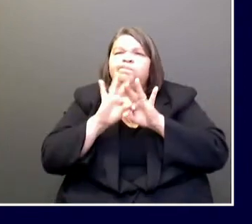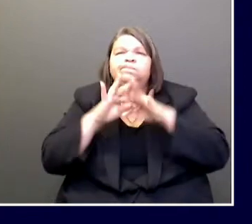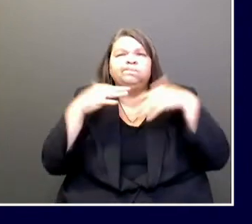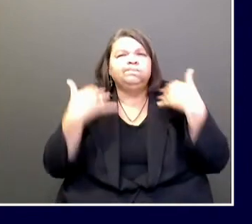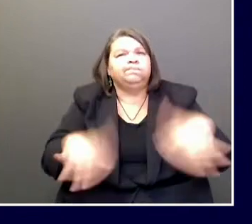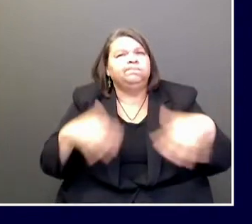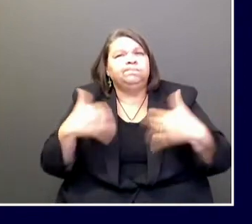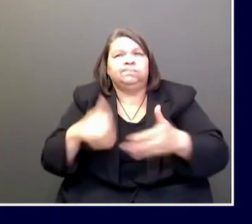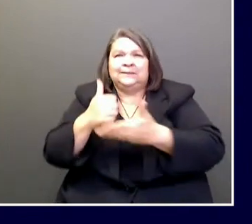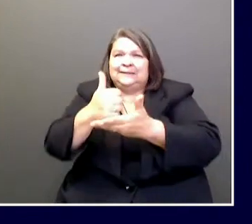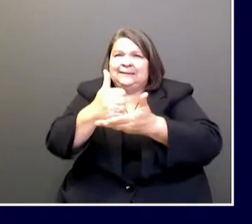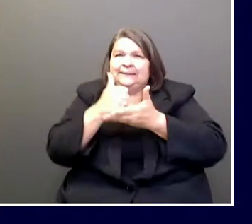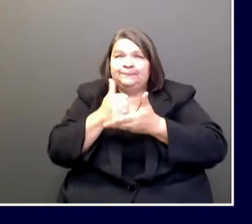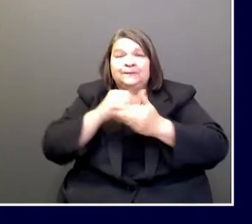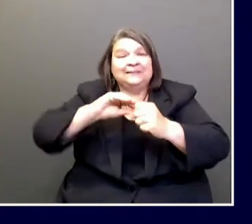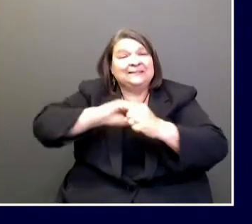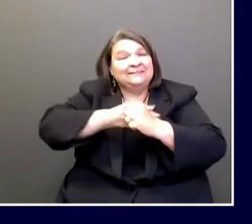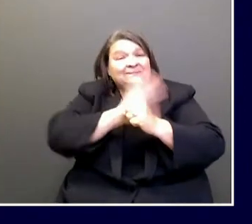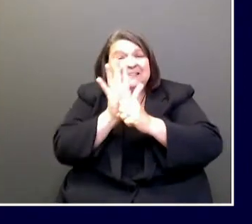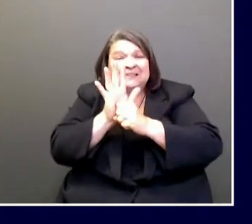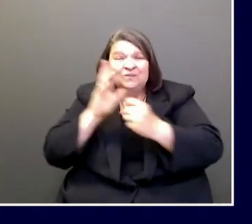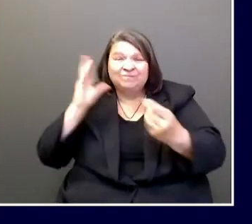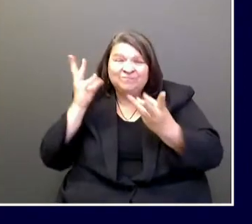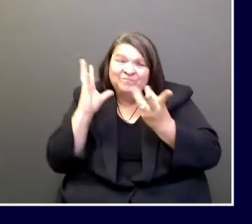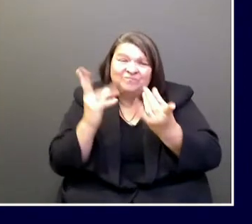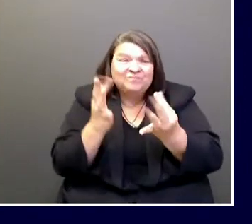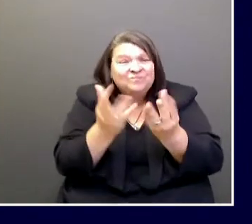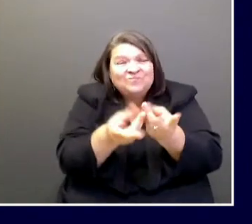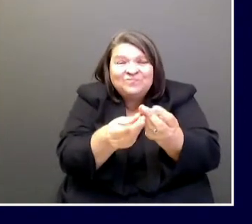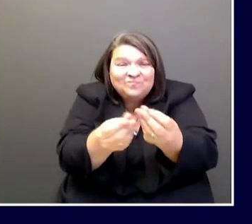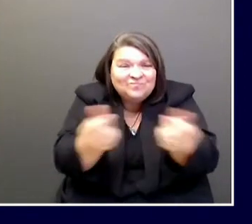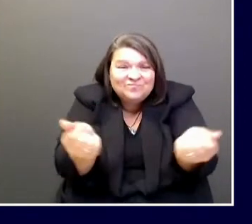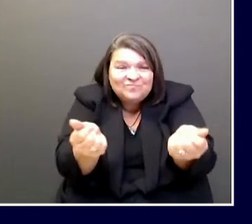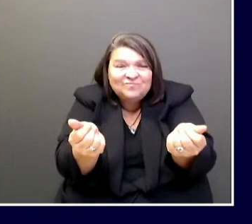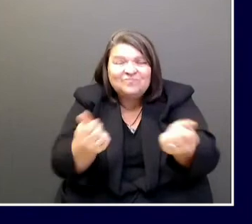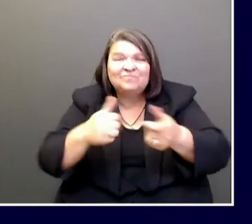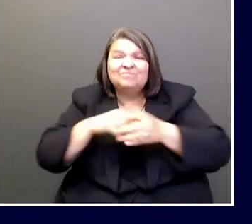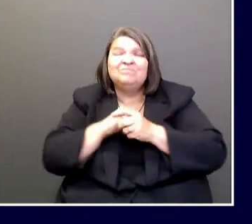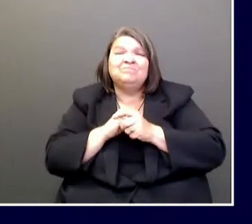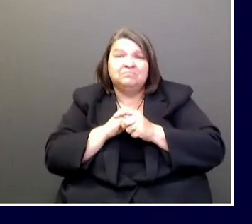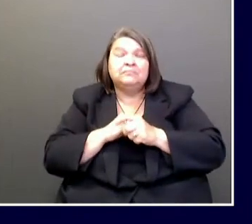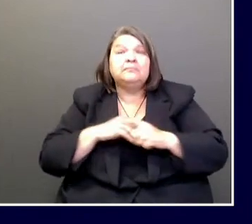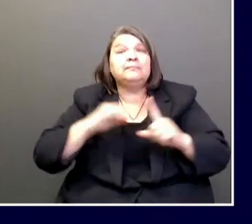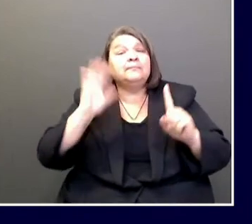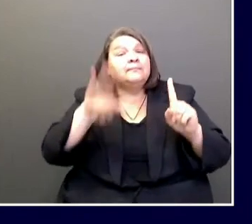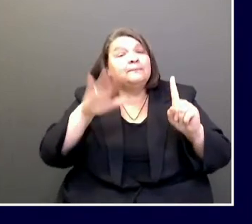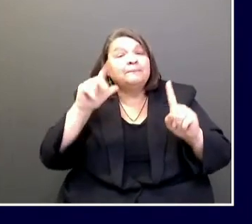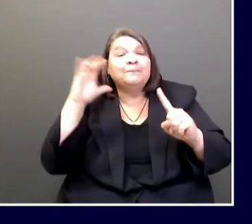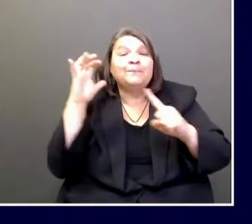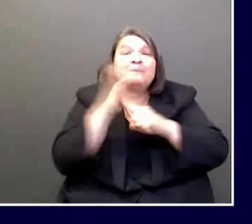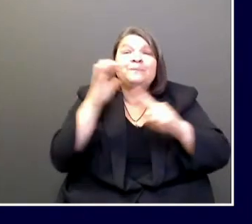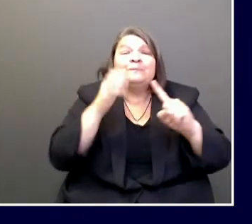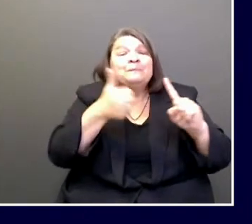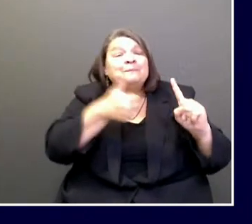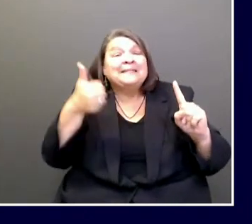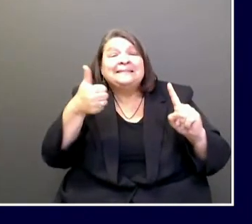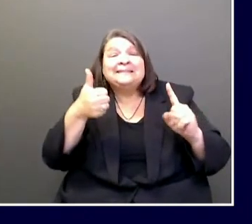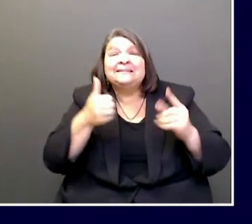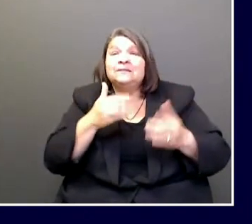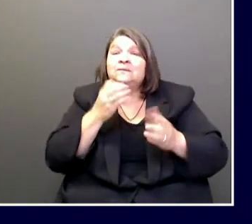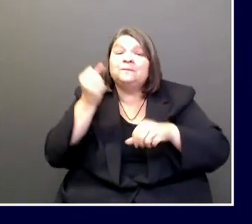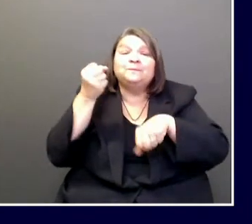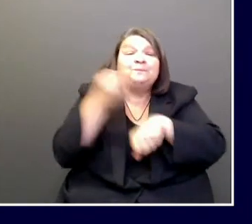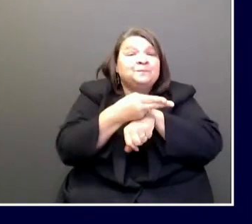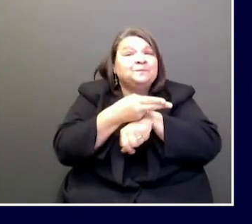put, vaccines remain the best tool we have to keep ourselves safe. They